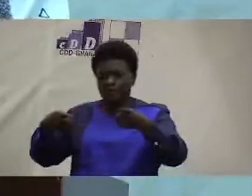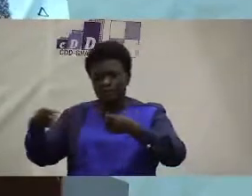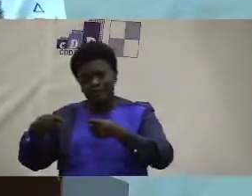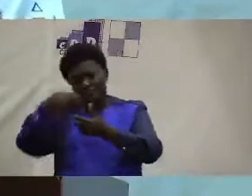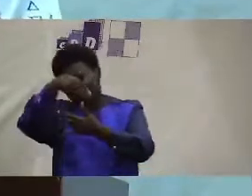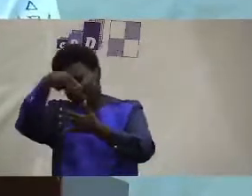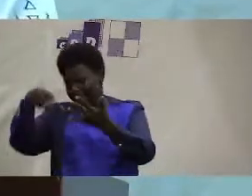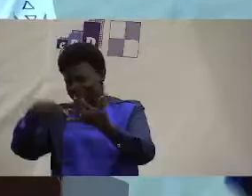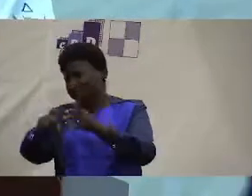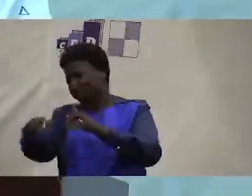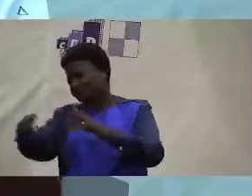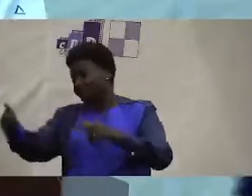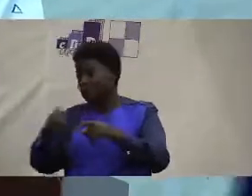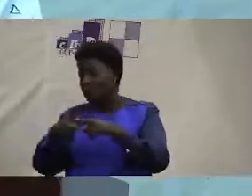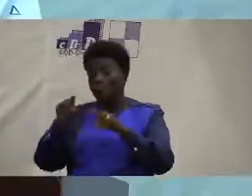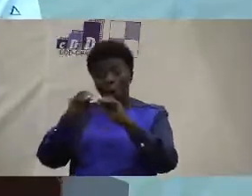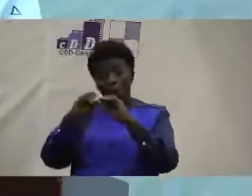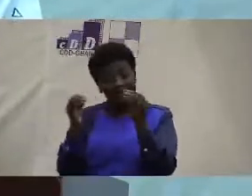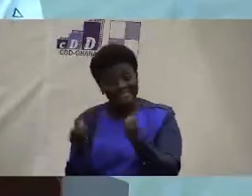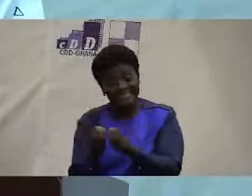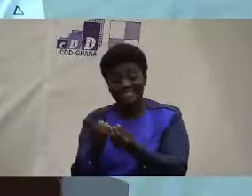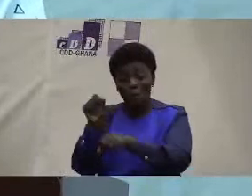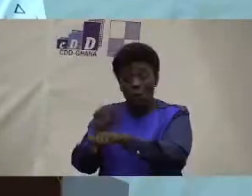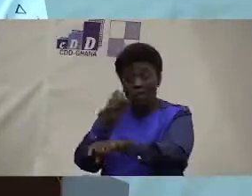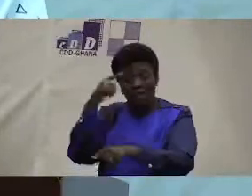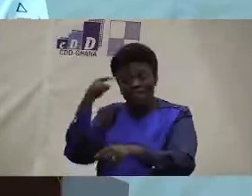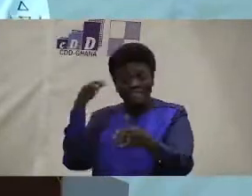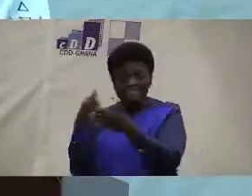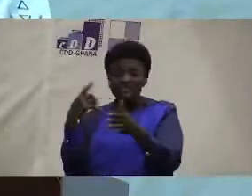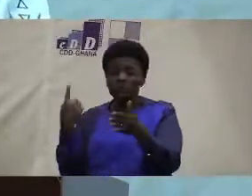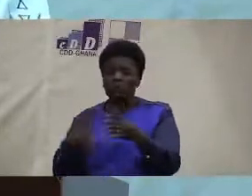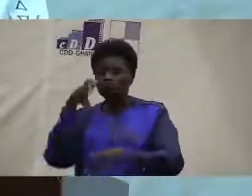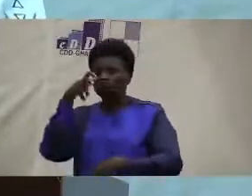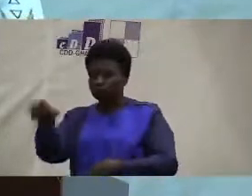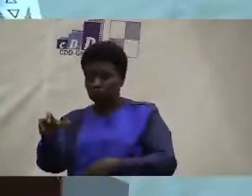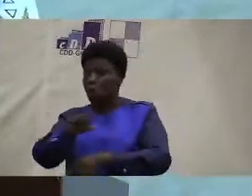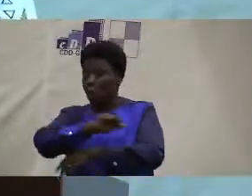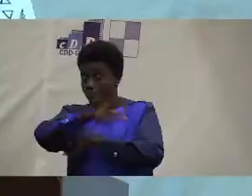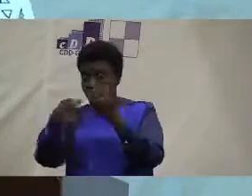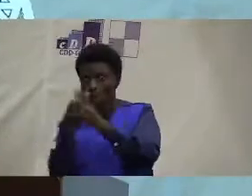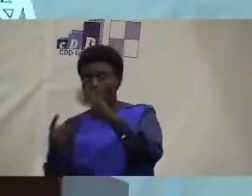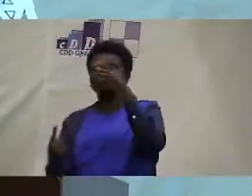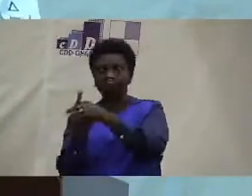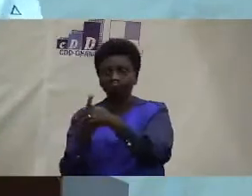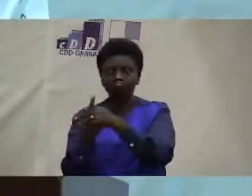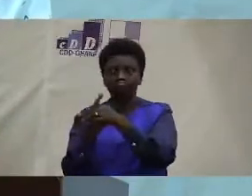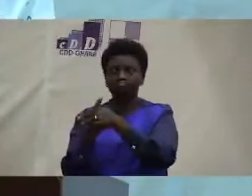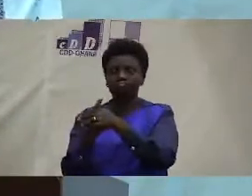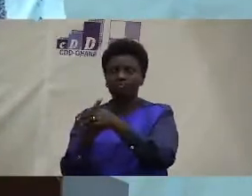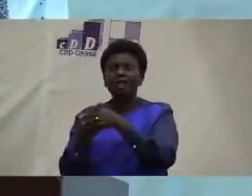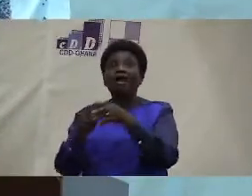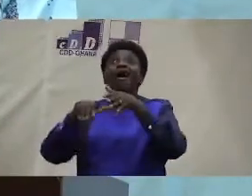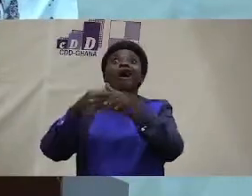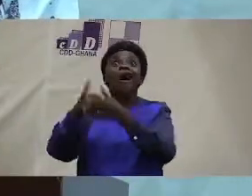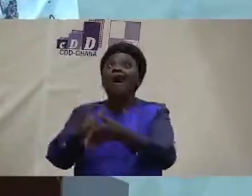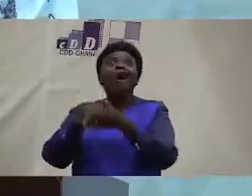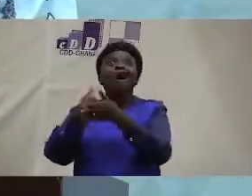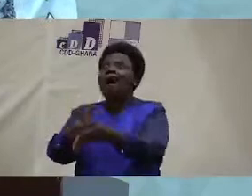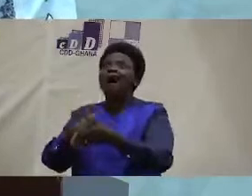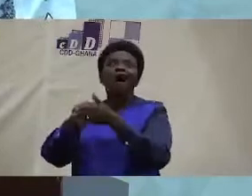on, organizations working against corruption, have all emerged. How do we